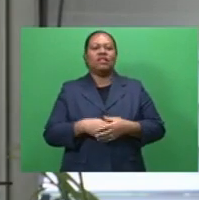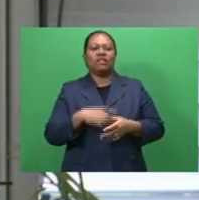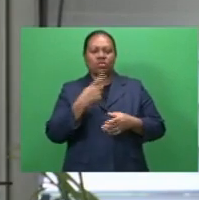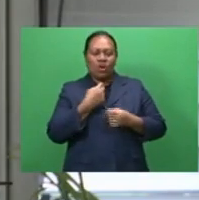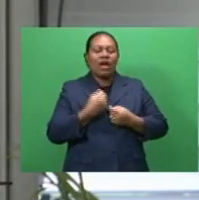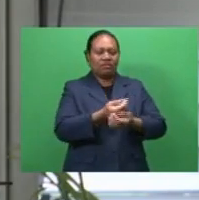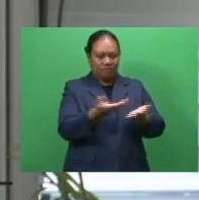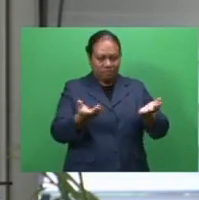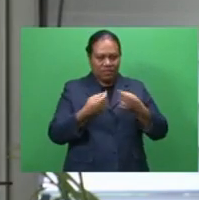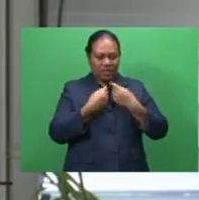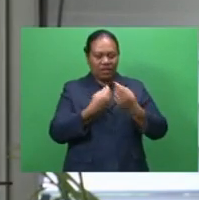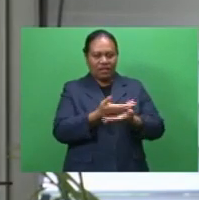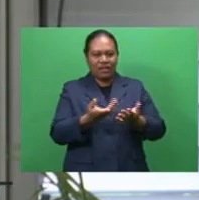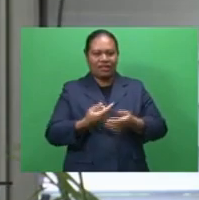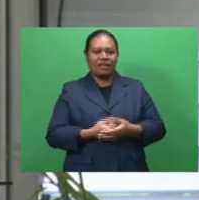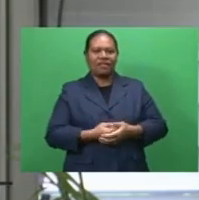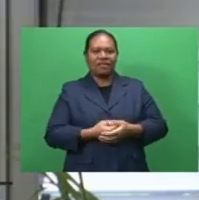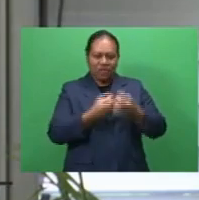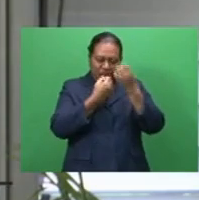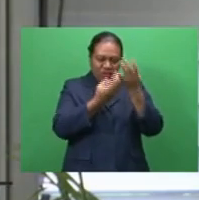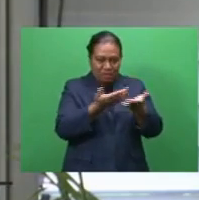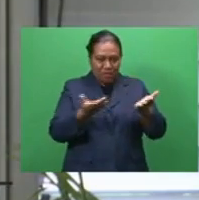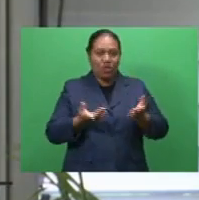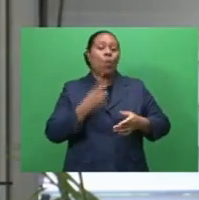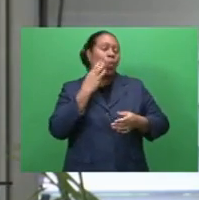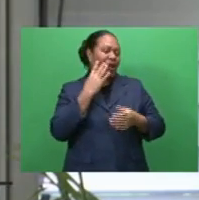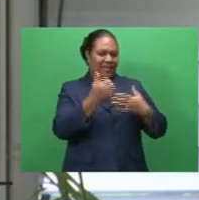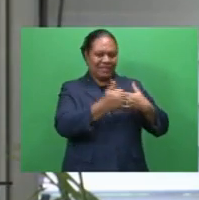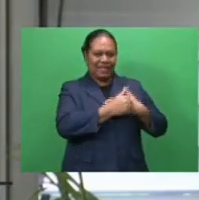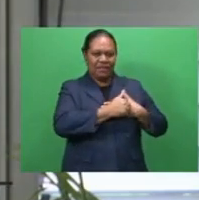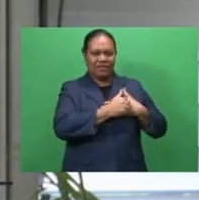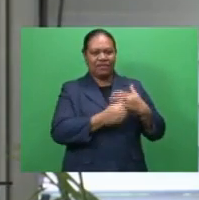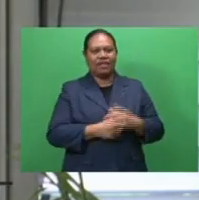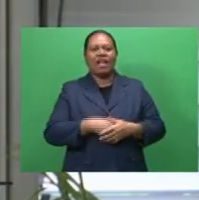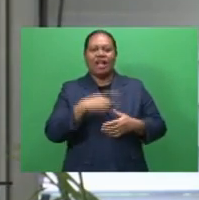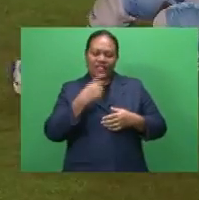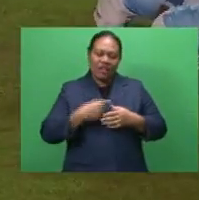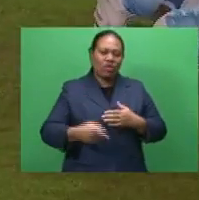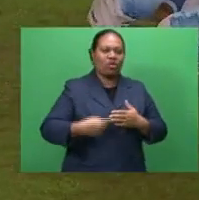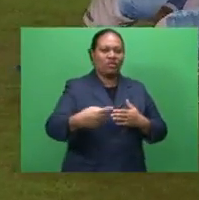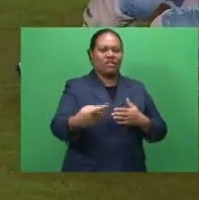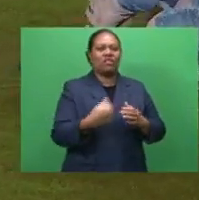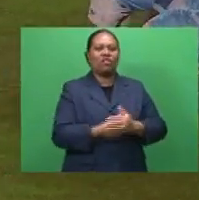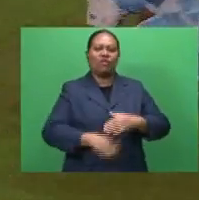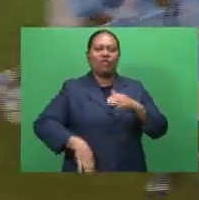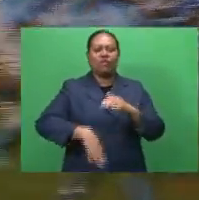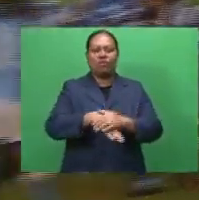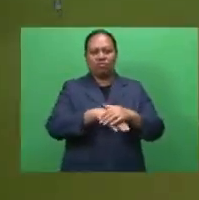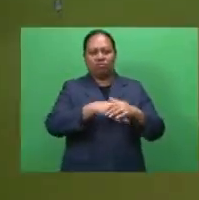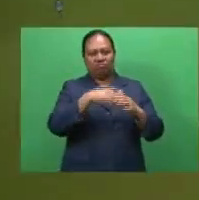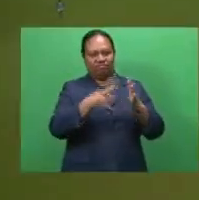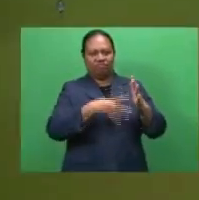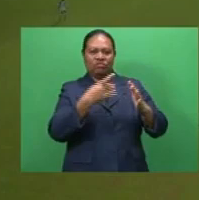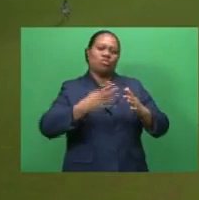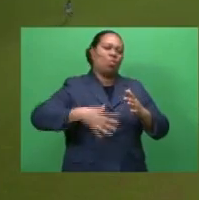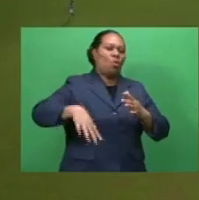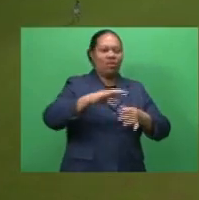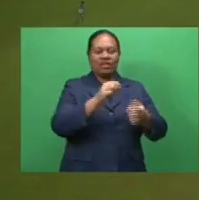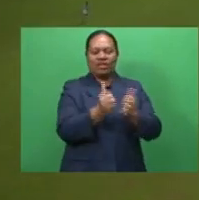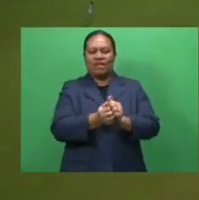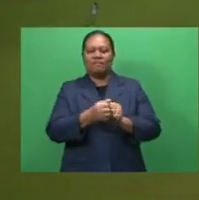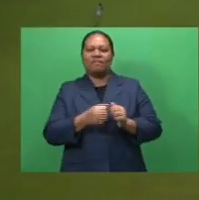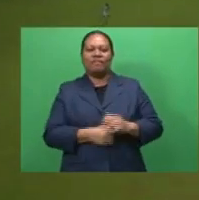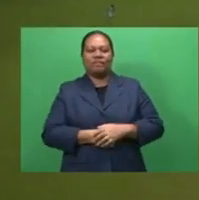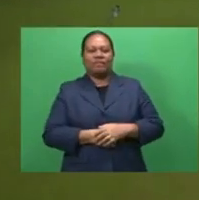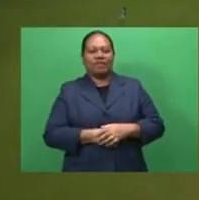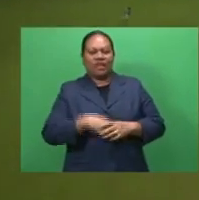know. And when it's safe to do so, we'll resume full-scale sporting tournaments in a way that